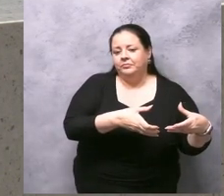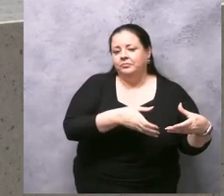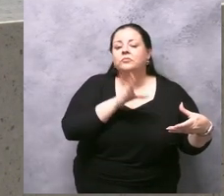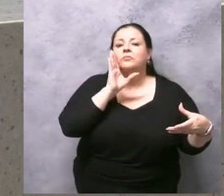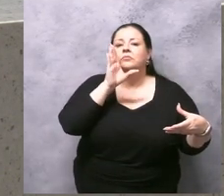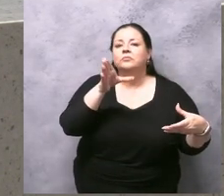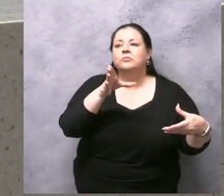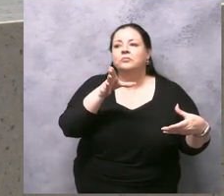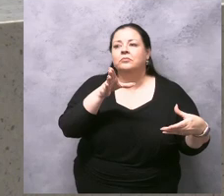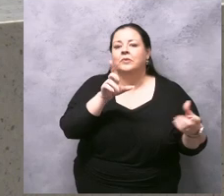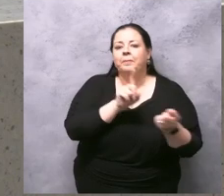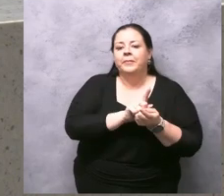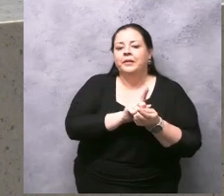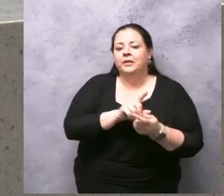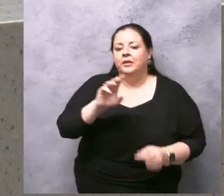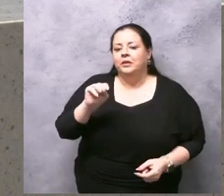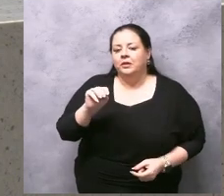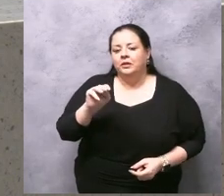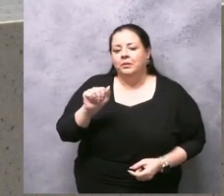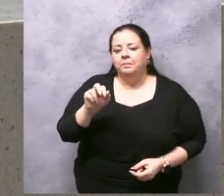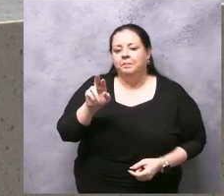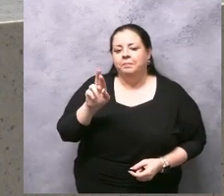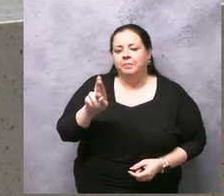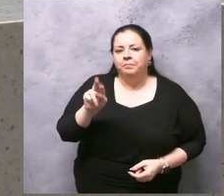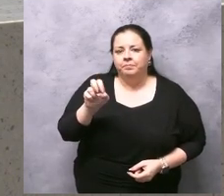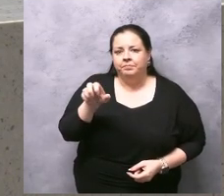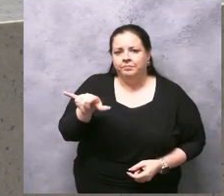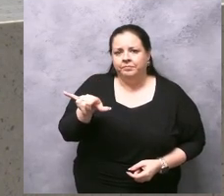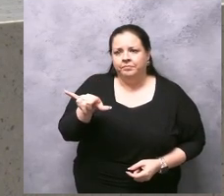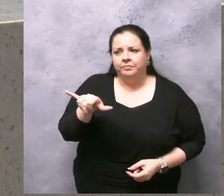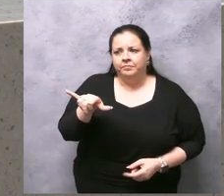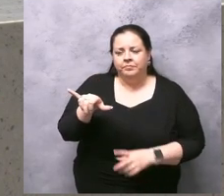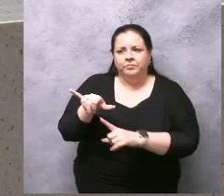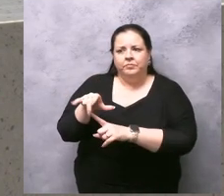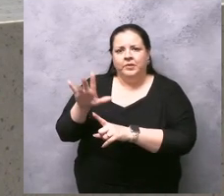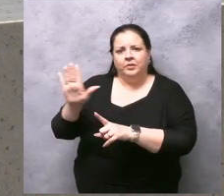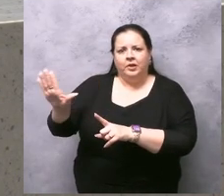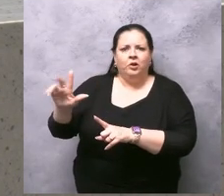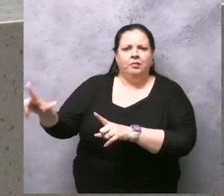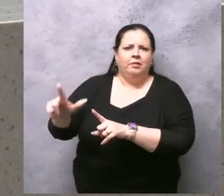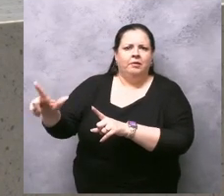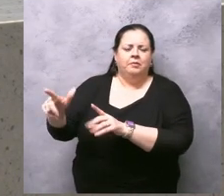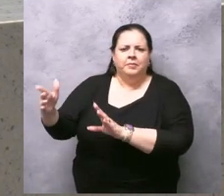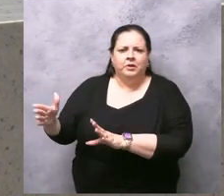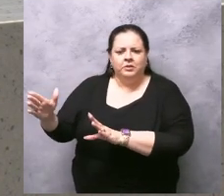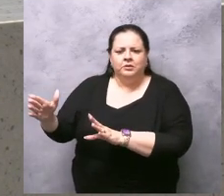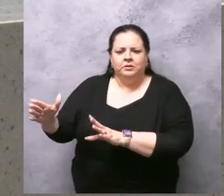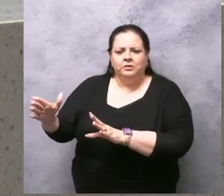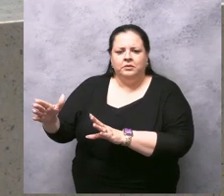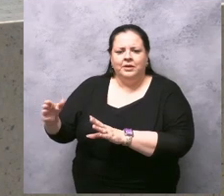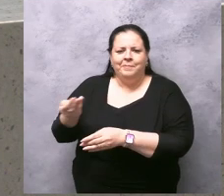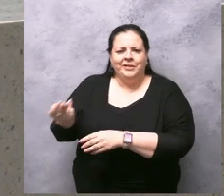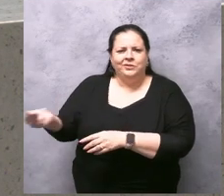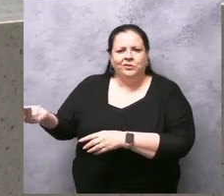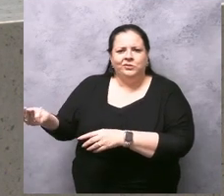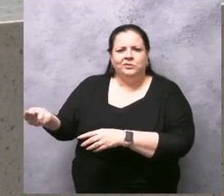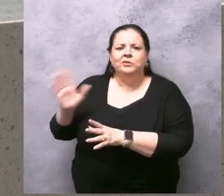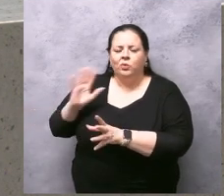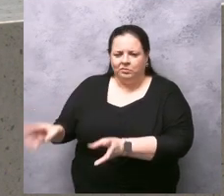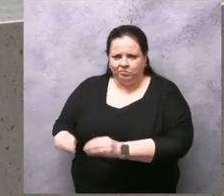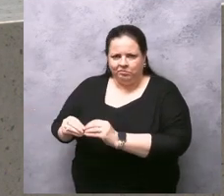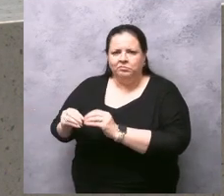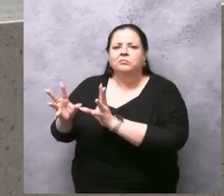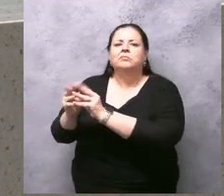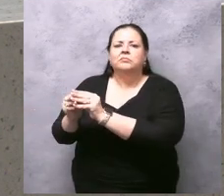up, Marty, is it the librarians meeting with the library materials committee reconvening? We will have a